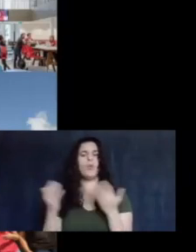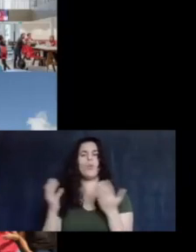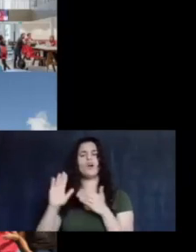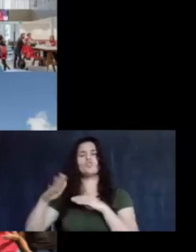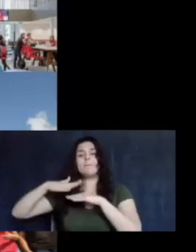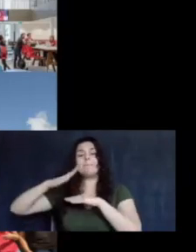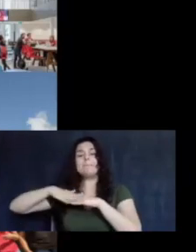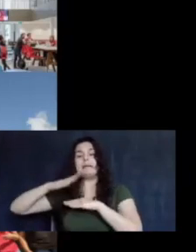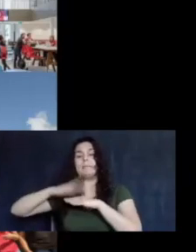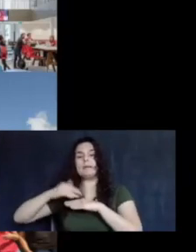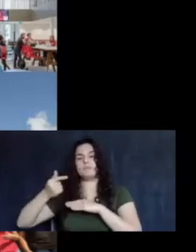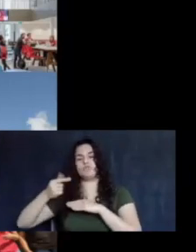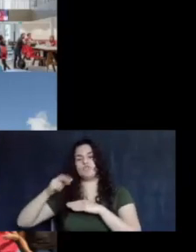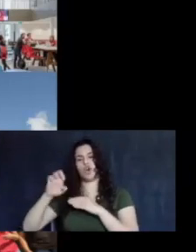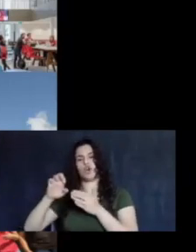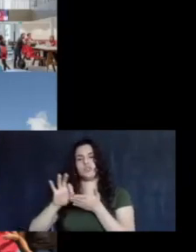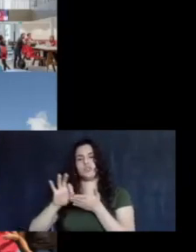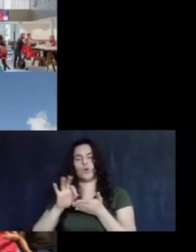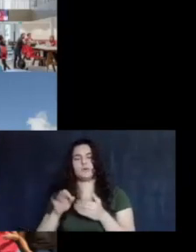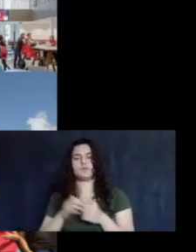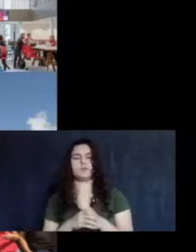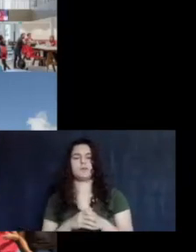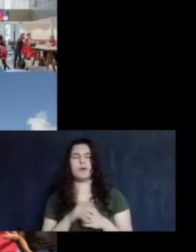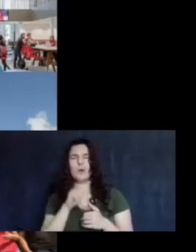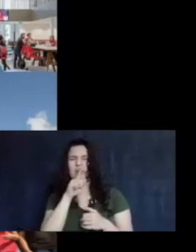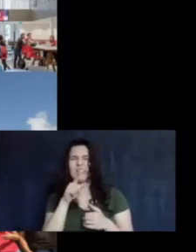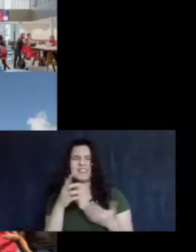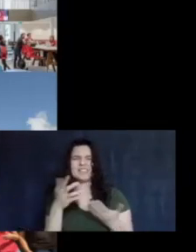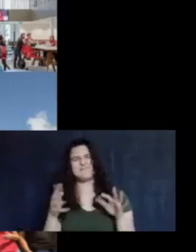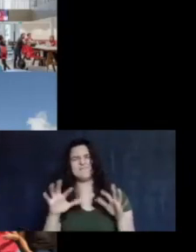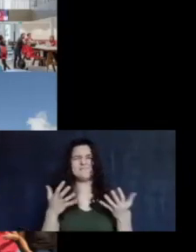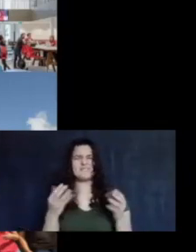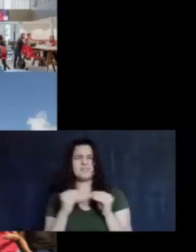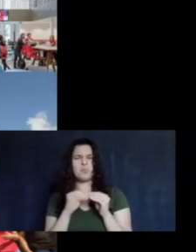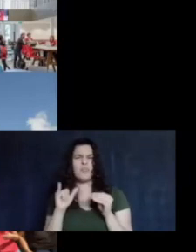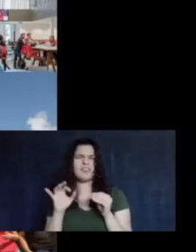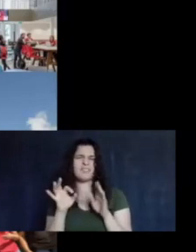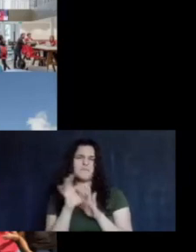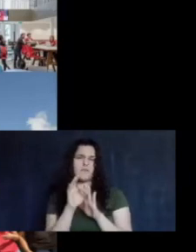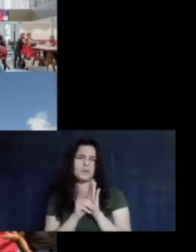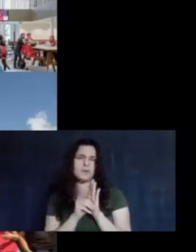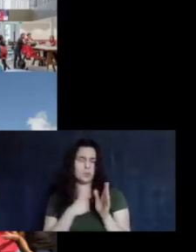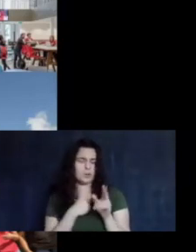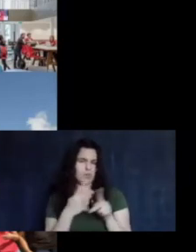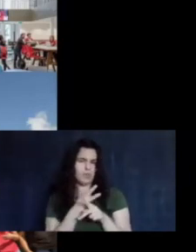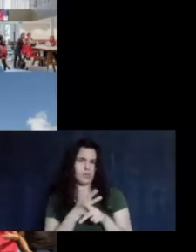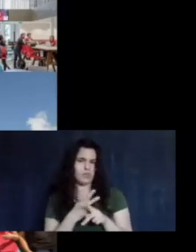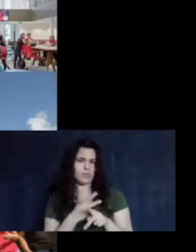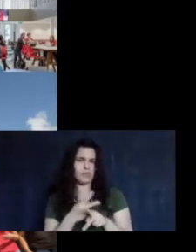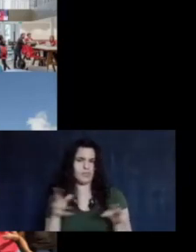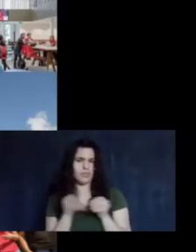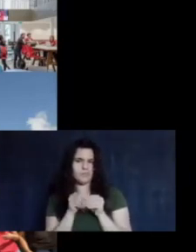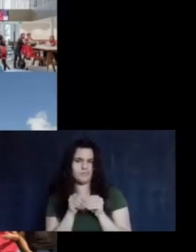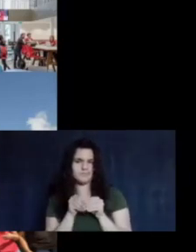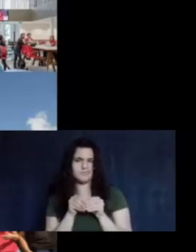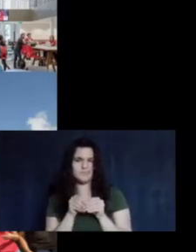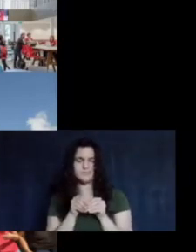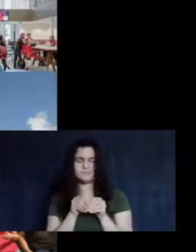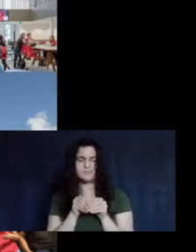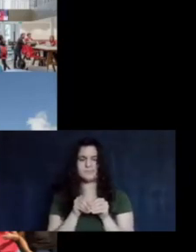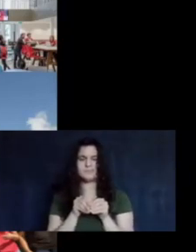score that we must have? There really isn't one. It's a formula. So, and the reason we do that is, again,